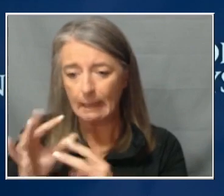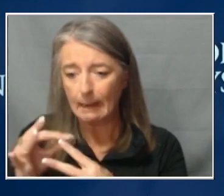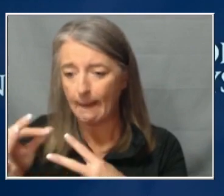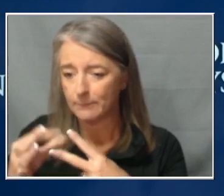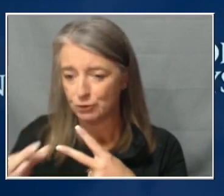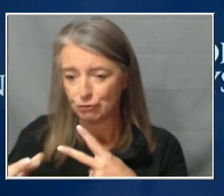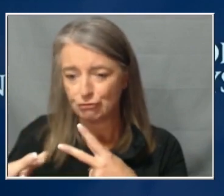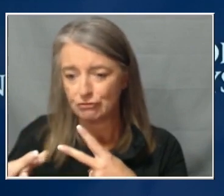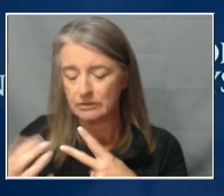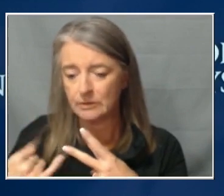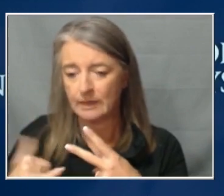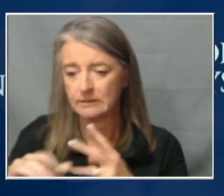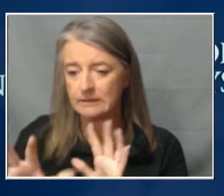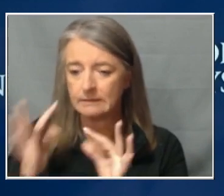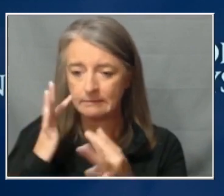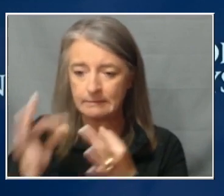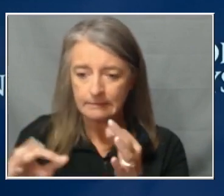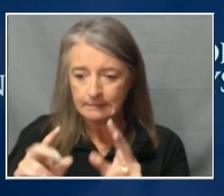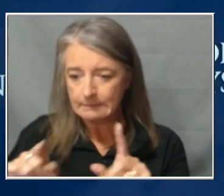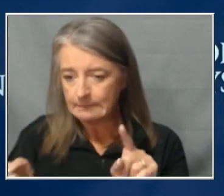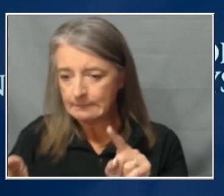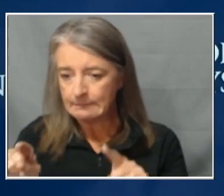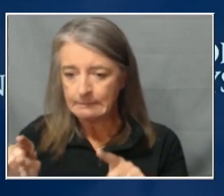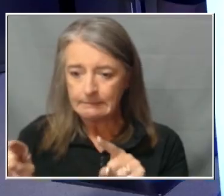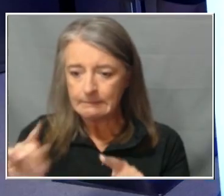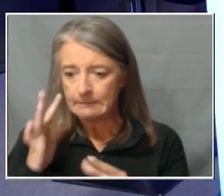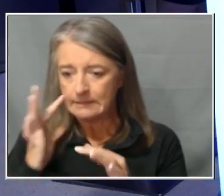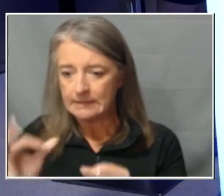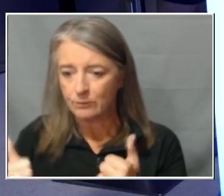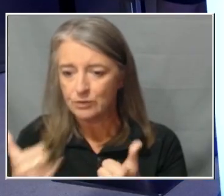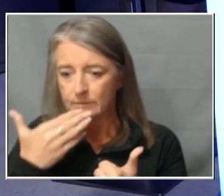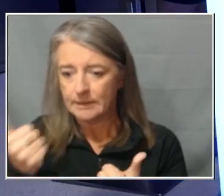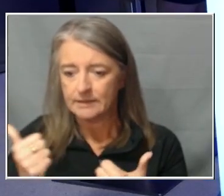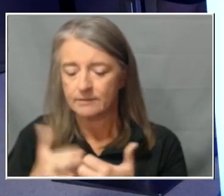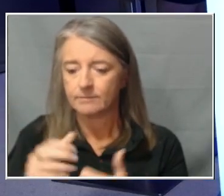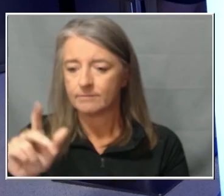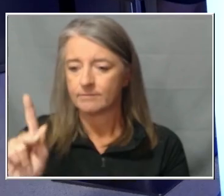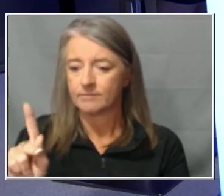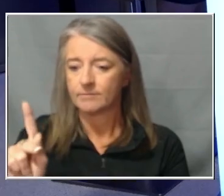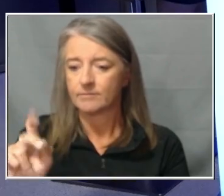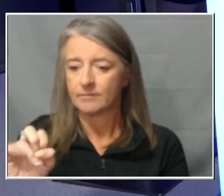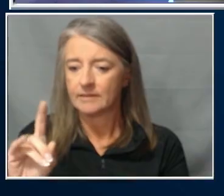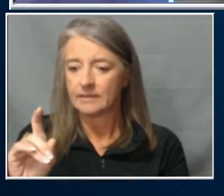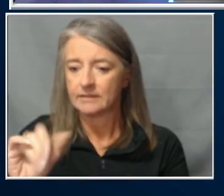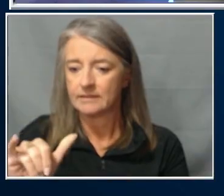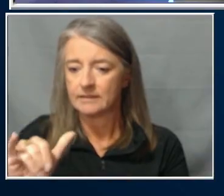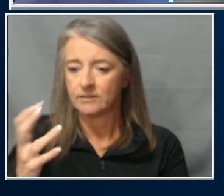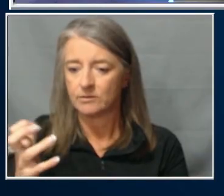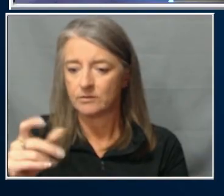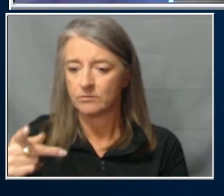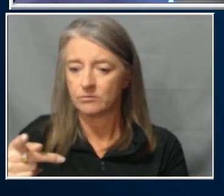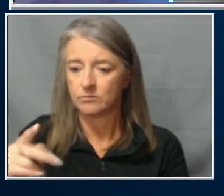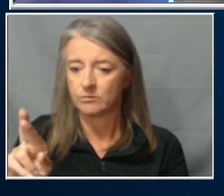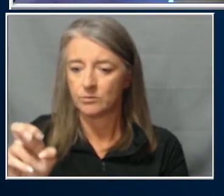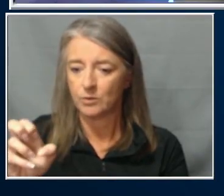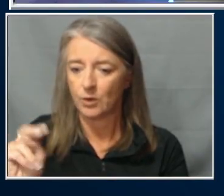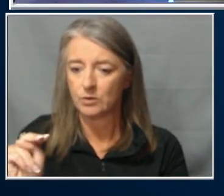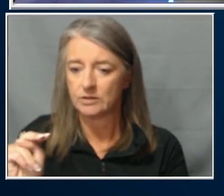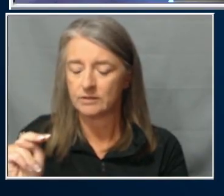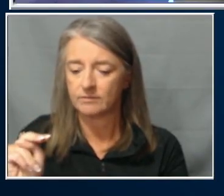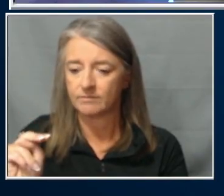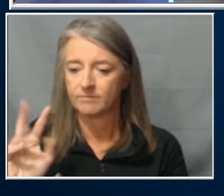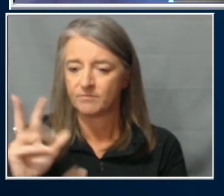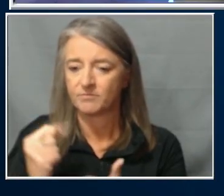have to pick out of all available options. Elsie wants to know what Eric thought about the proton sessions, the proton